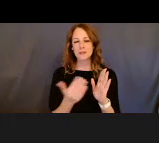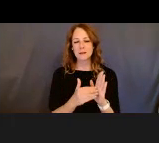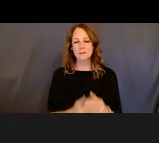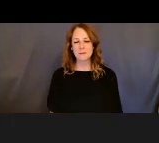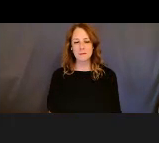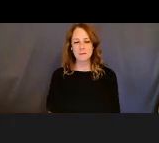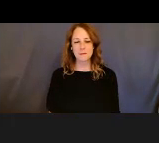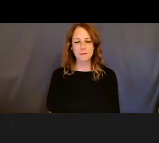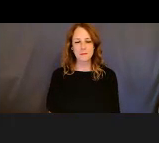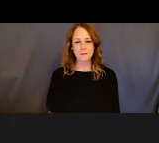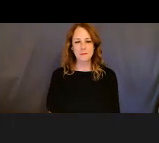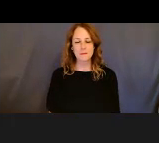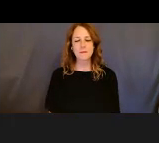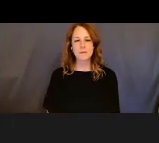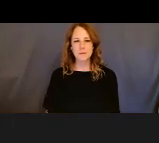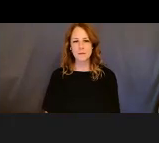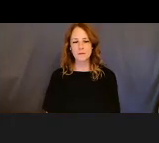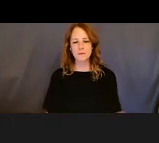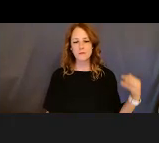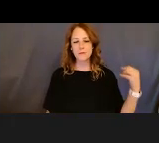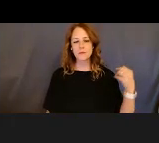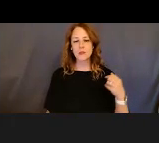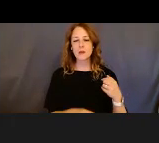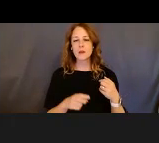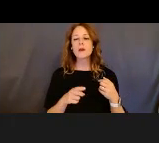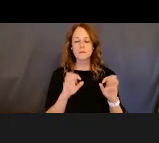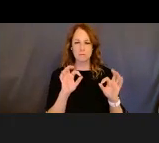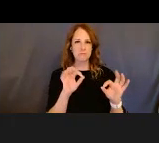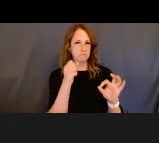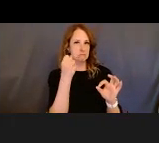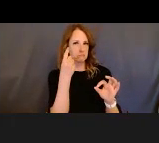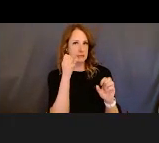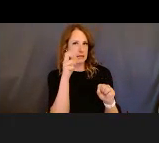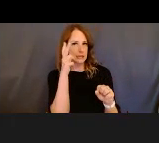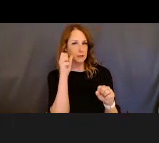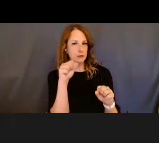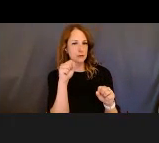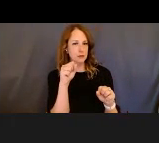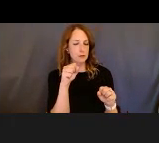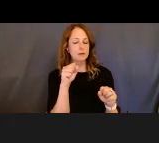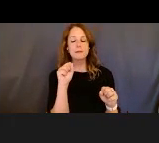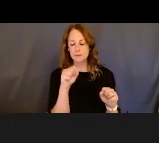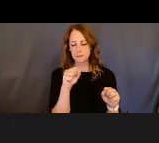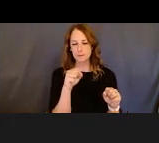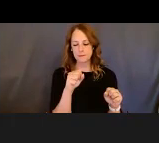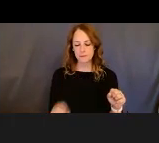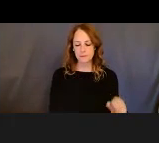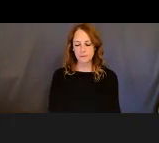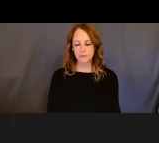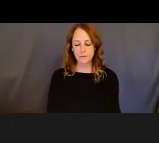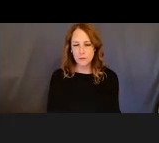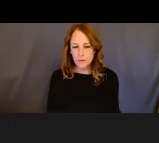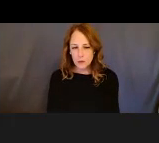Of untested rape kits. And she's here to Perfect. Can you guys hear that? Yep. Okay. Share